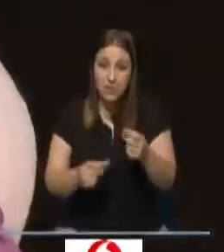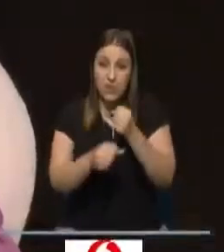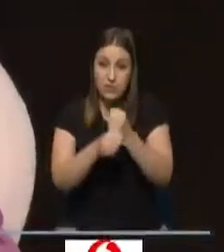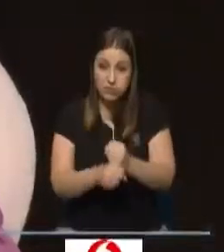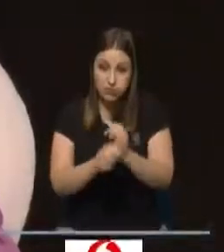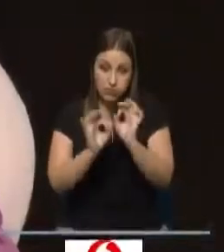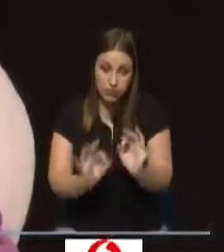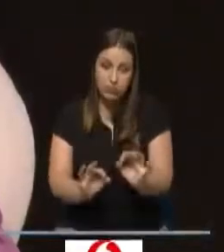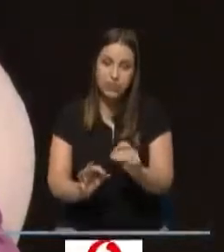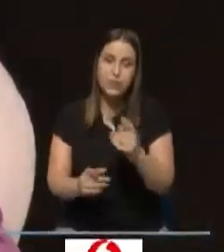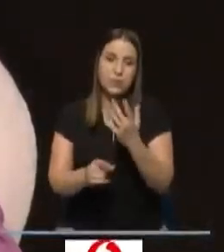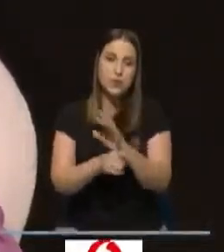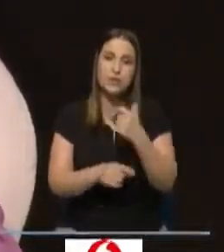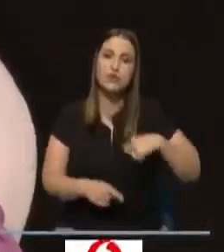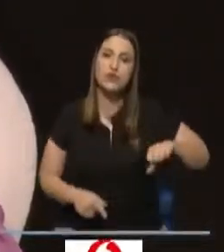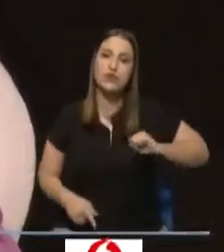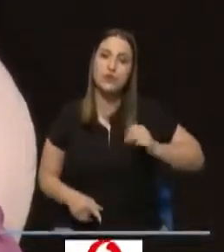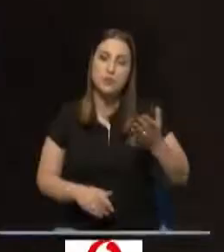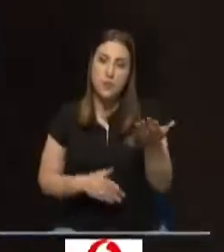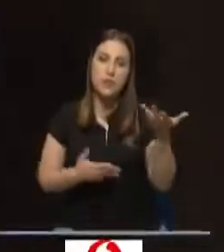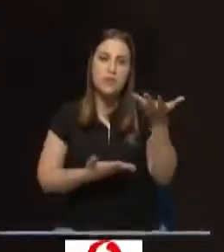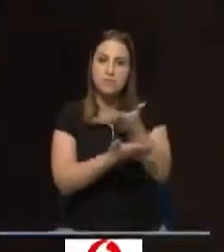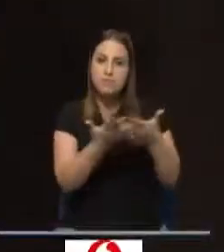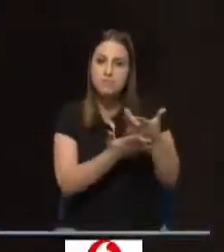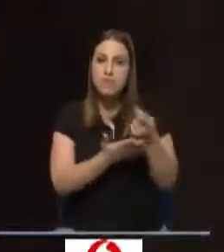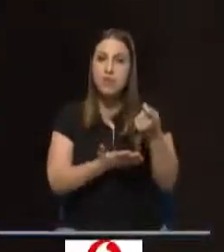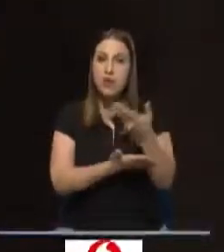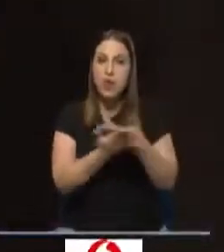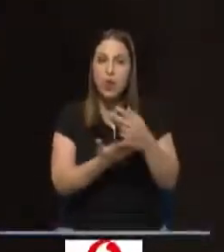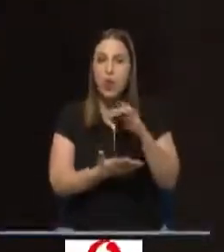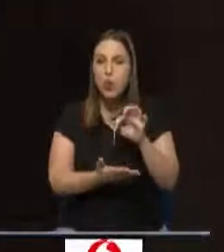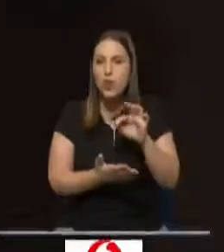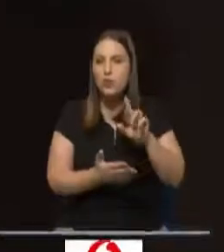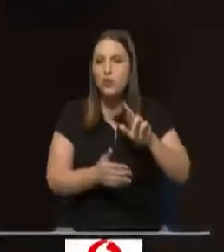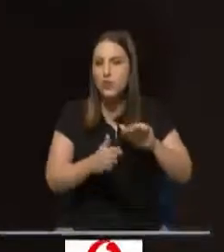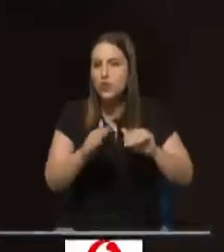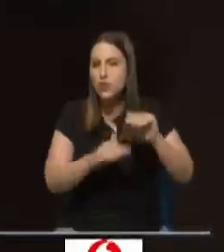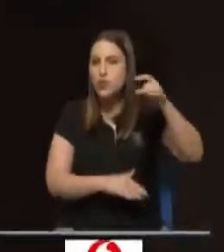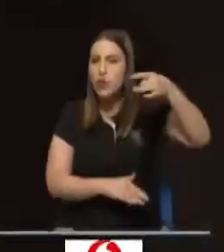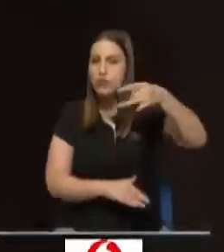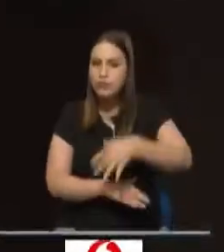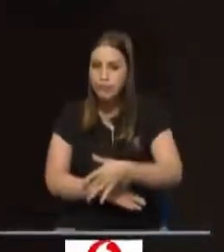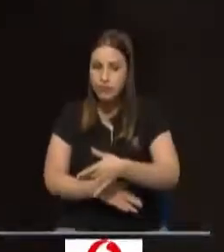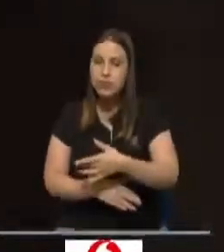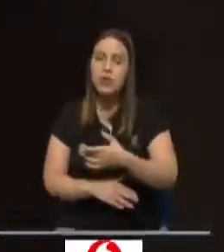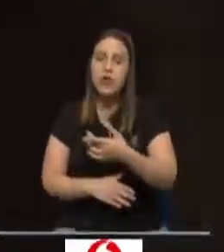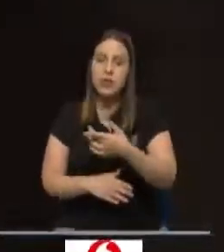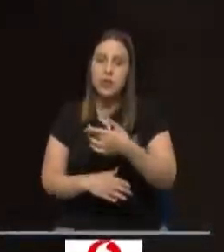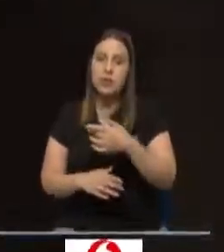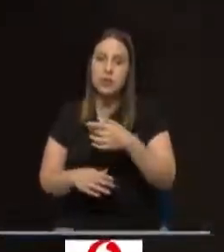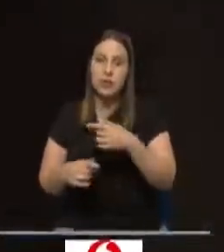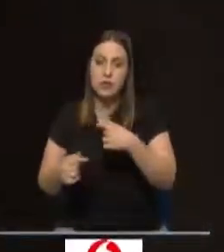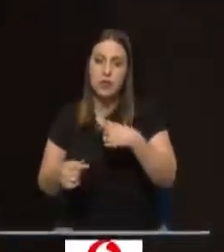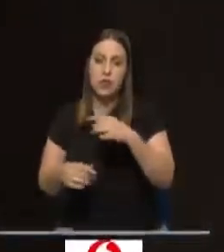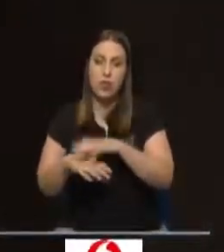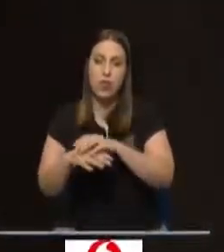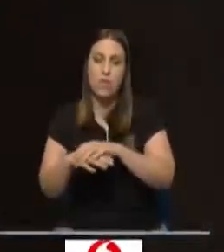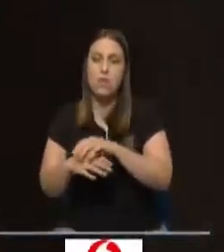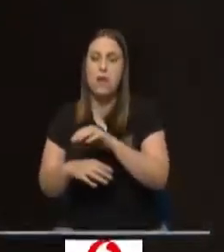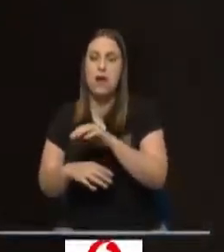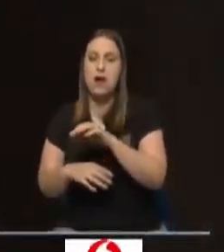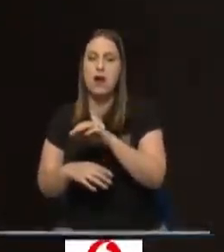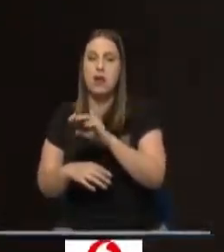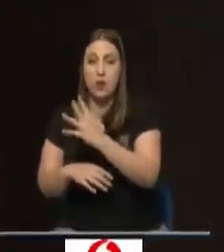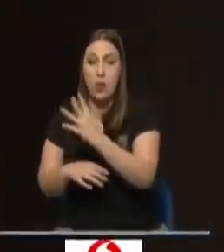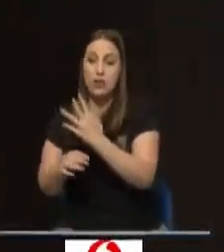four, but they consolidate. For example, in Spain, as I've seen from an economic point of view, it's eight times bigger